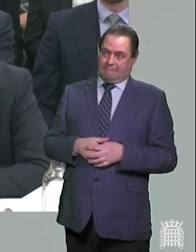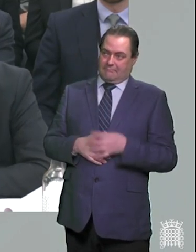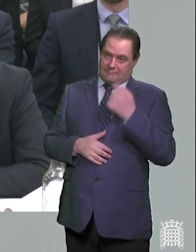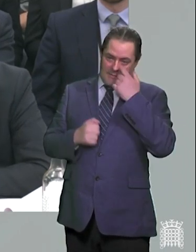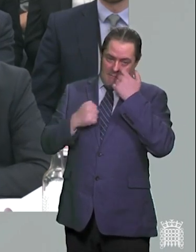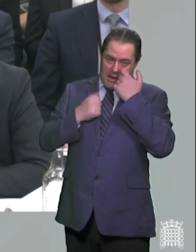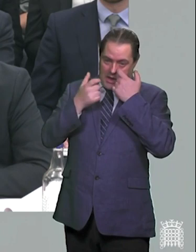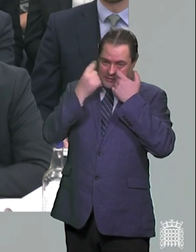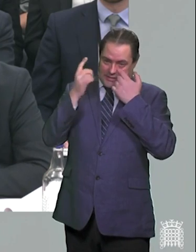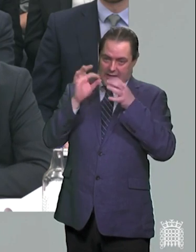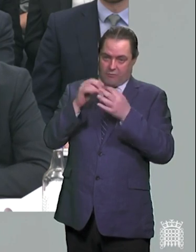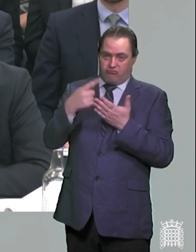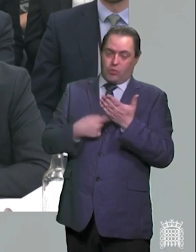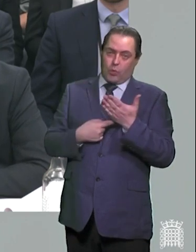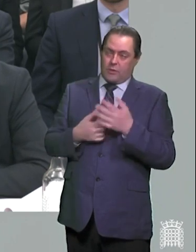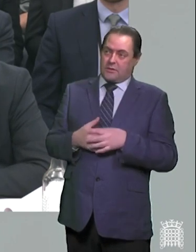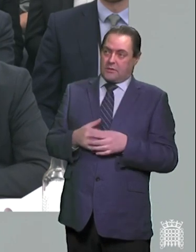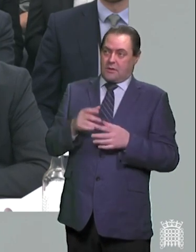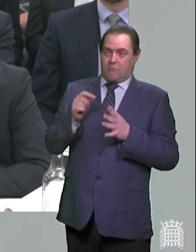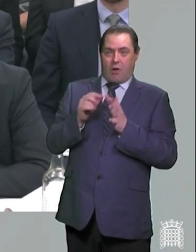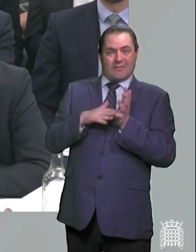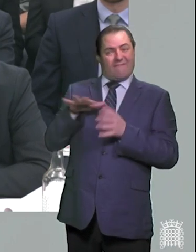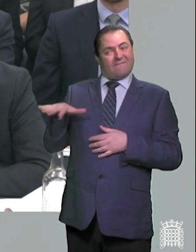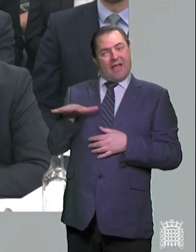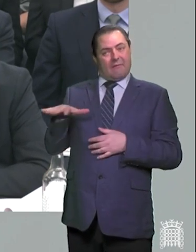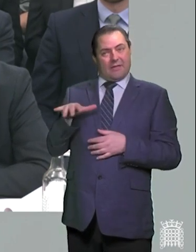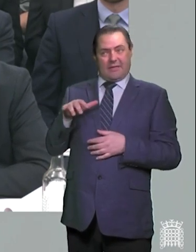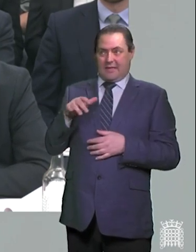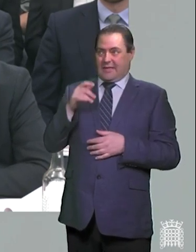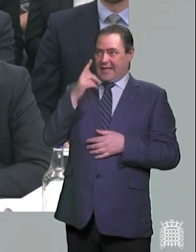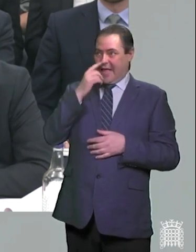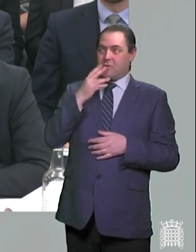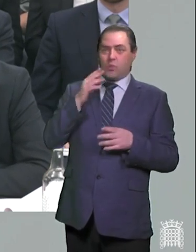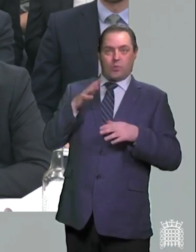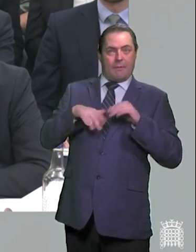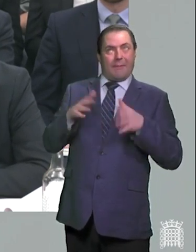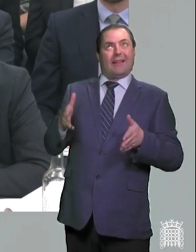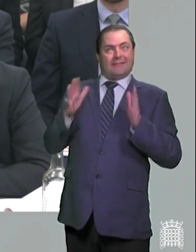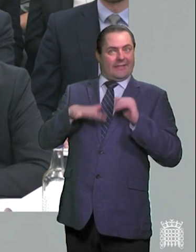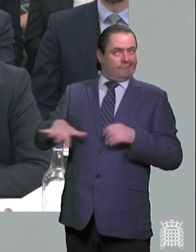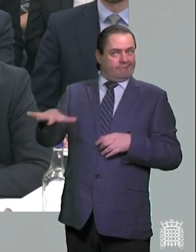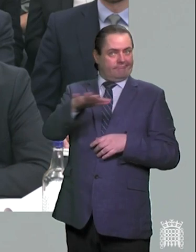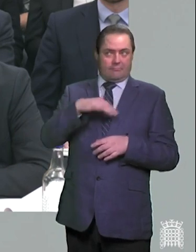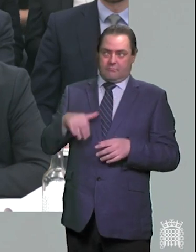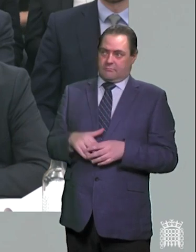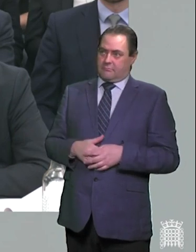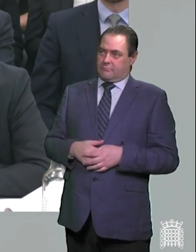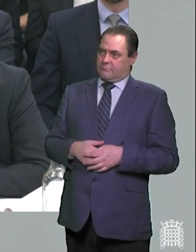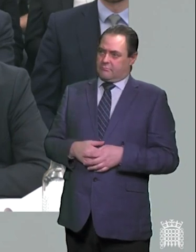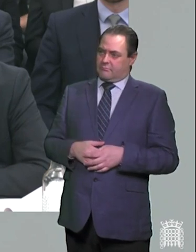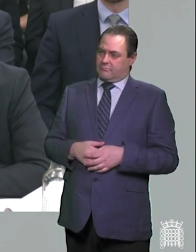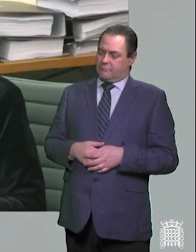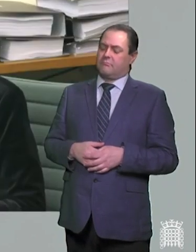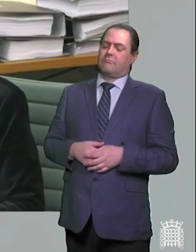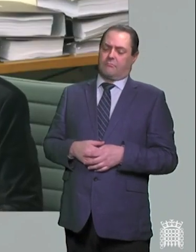my understanding of the rules is that the Prime Minister's family is entitled to use that building and use every part of that building. Turning now